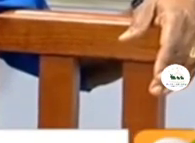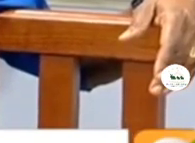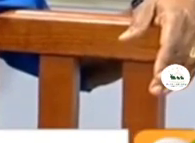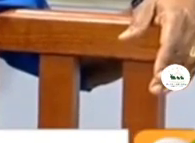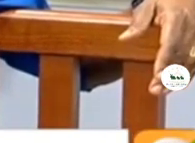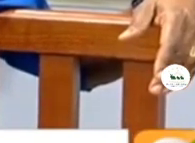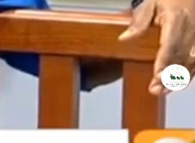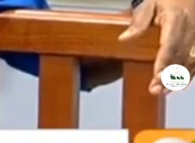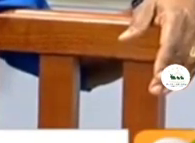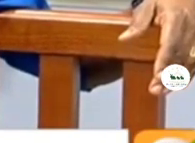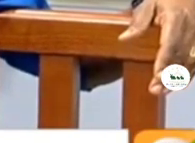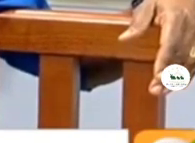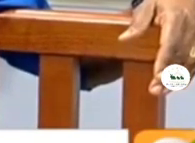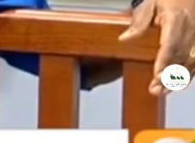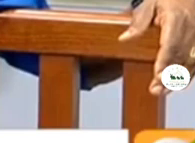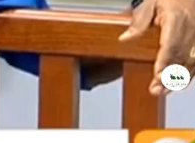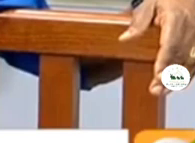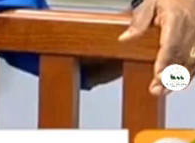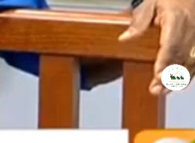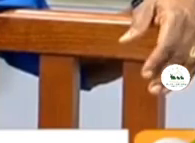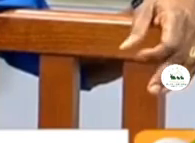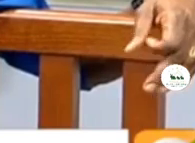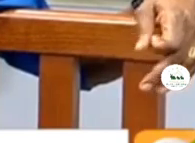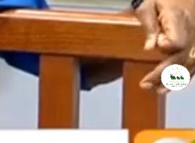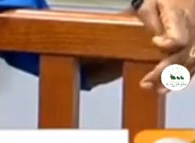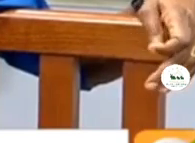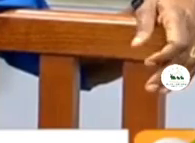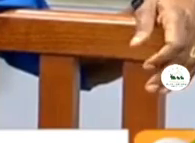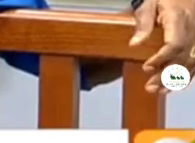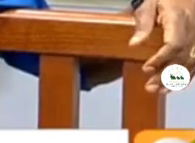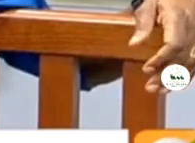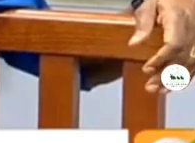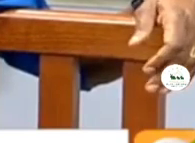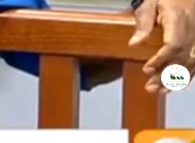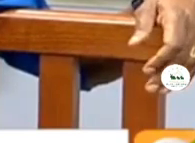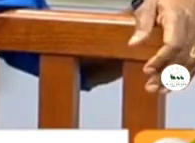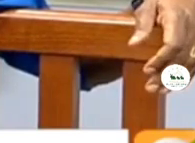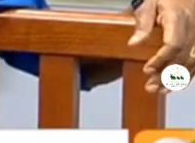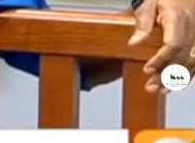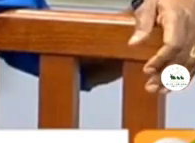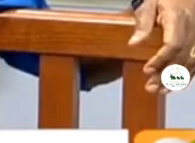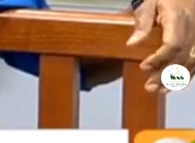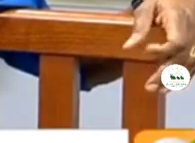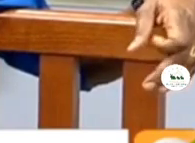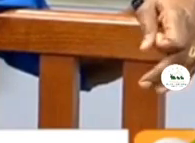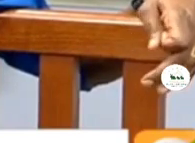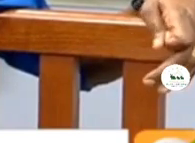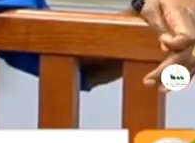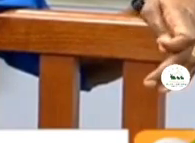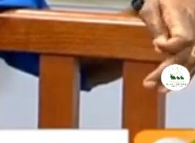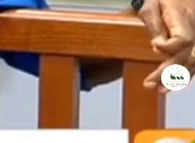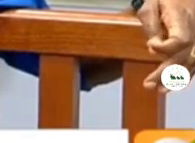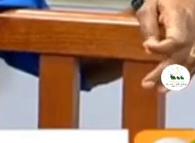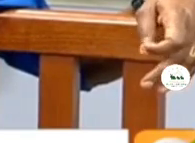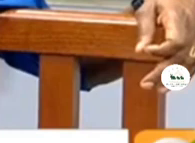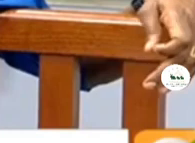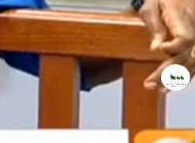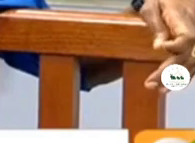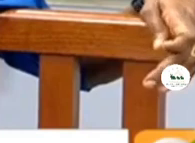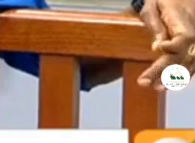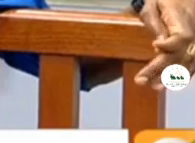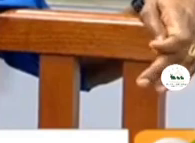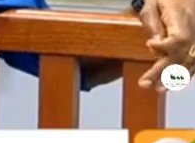and tribalism is used by the selfish and myopic politician for short-term political